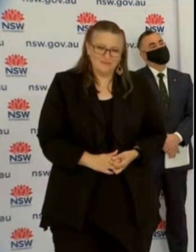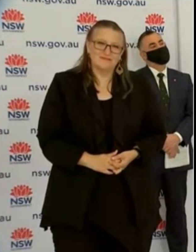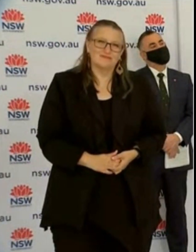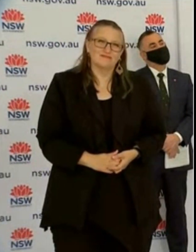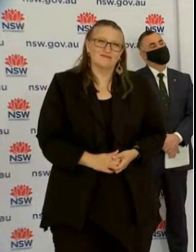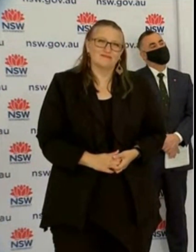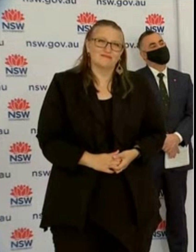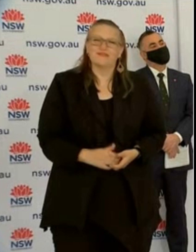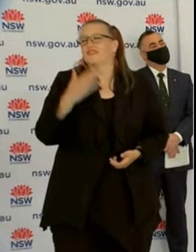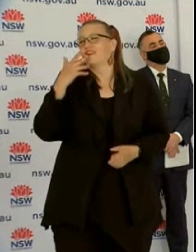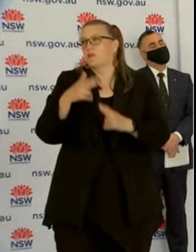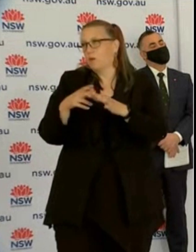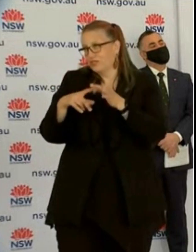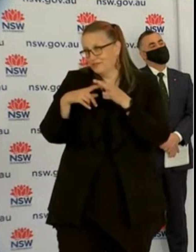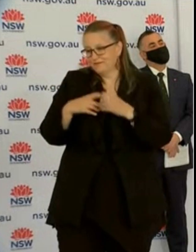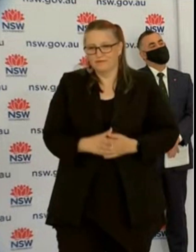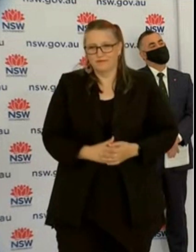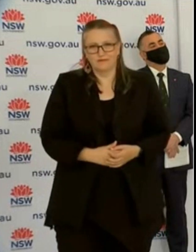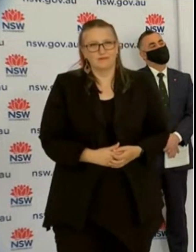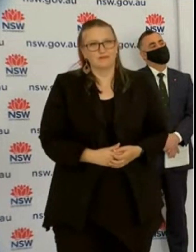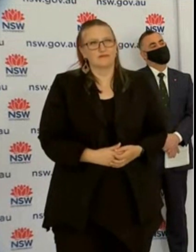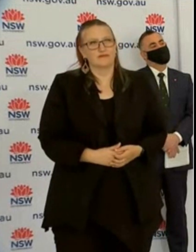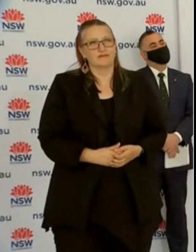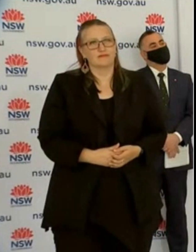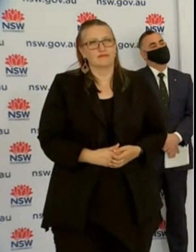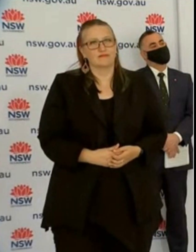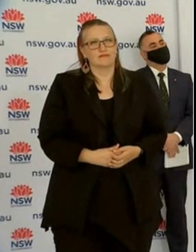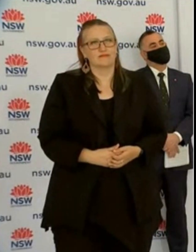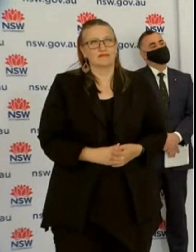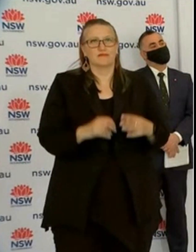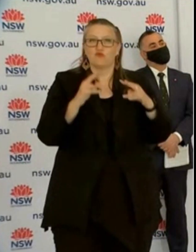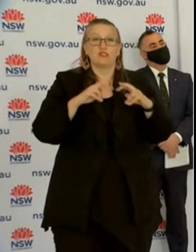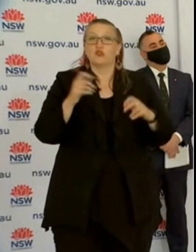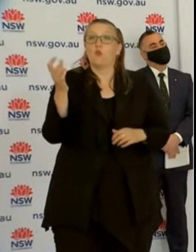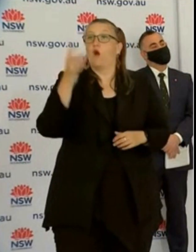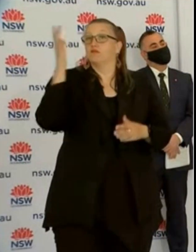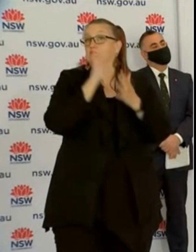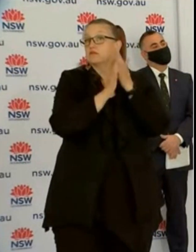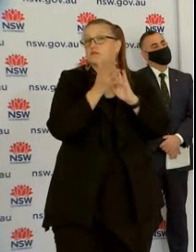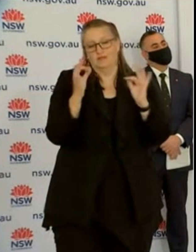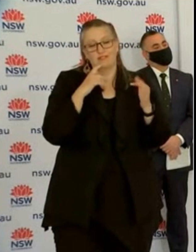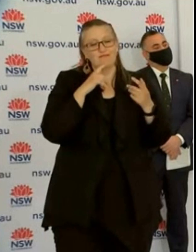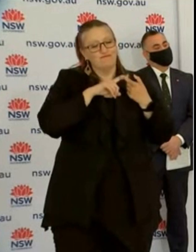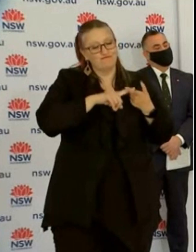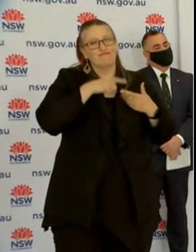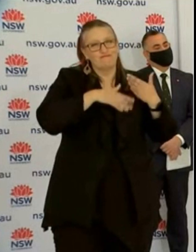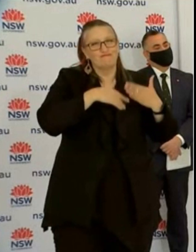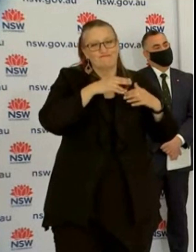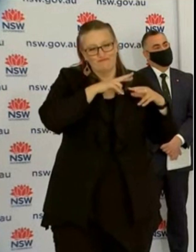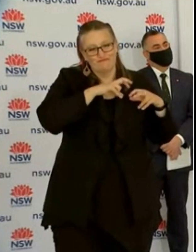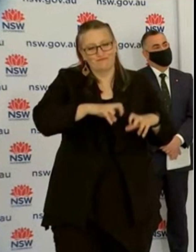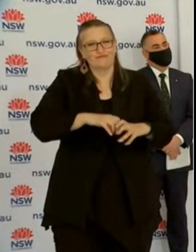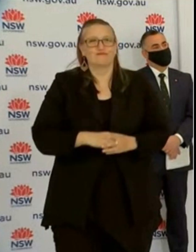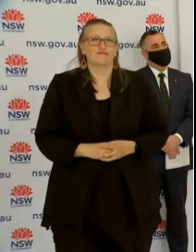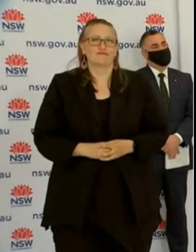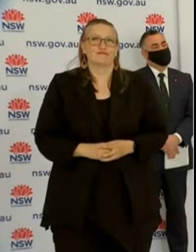So, look, absolutely, this research is ongoing, and you can see in the report that following on from the 51